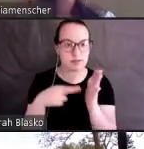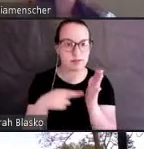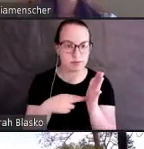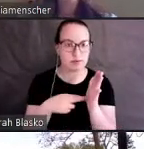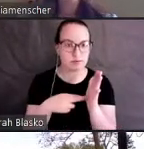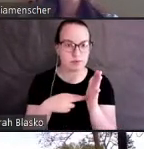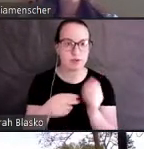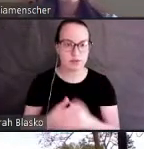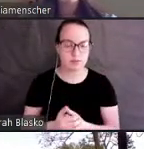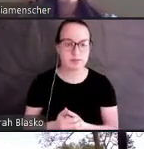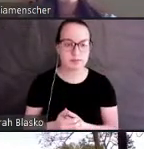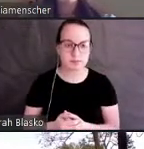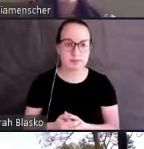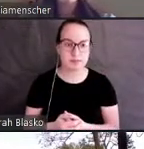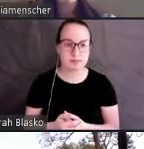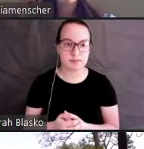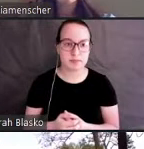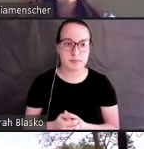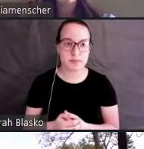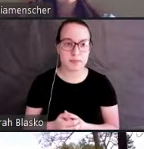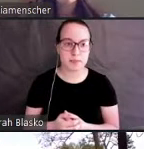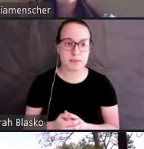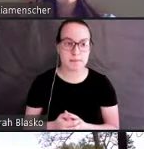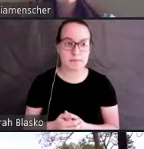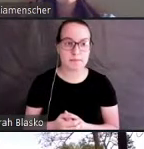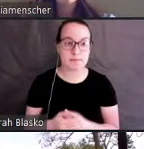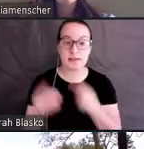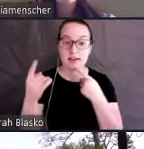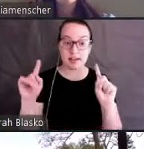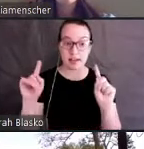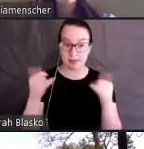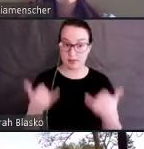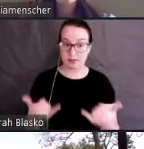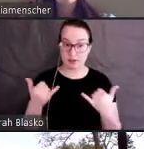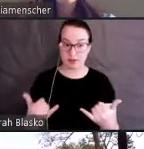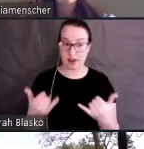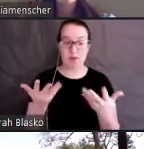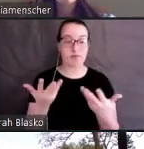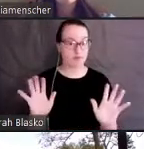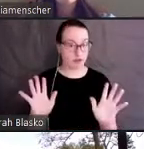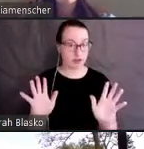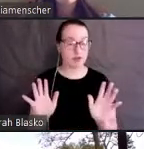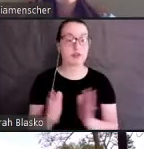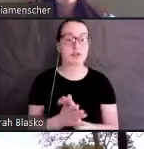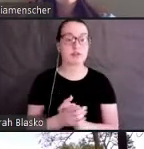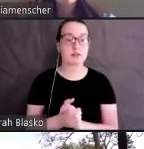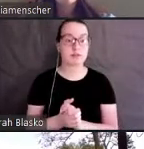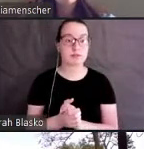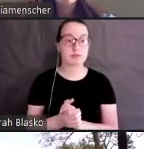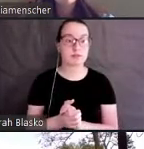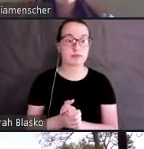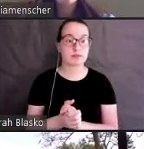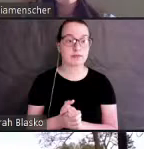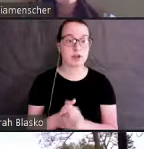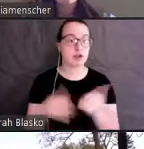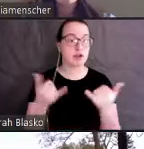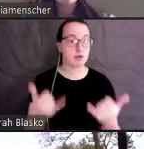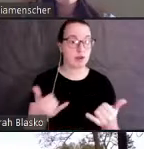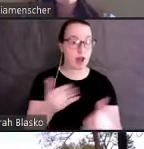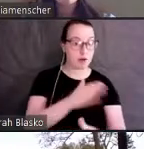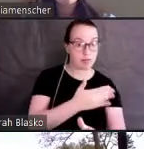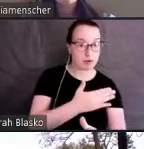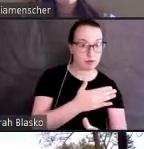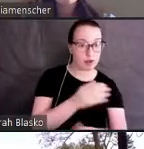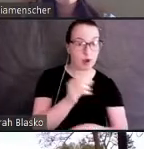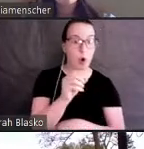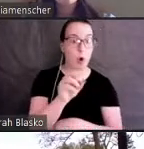of bylaws. So that's the announcements for now. So we're either going to go into the songs or we're going to